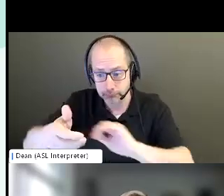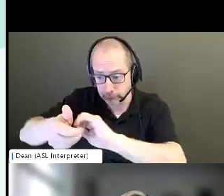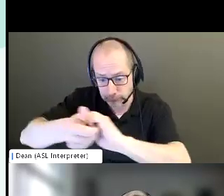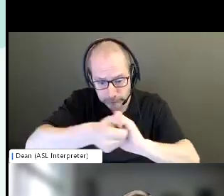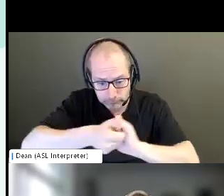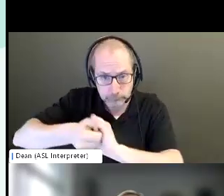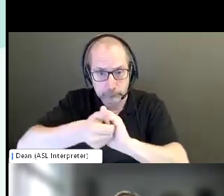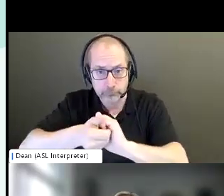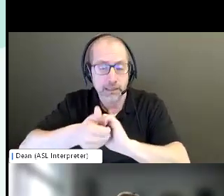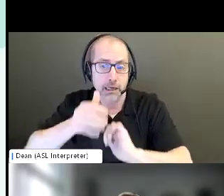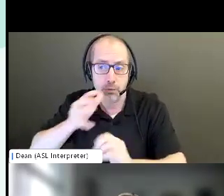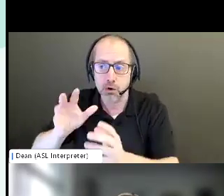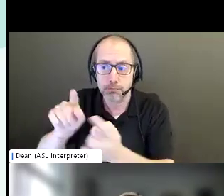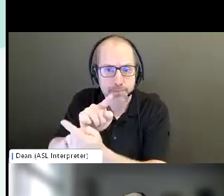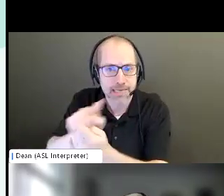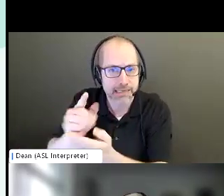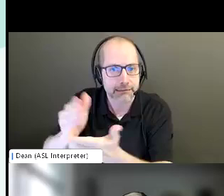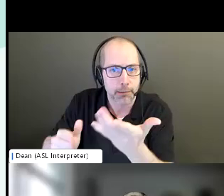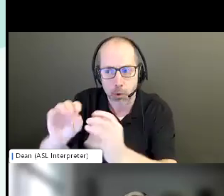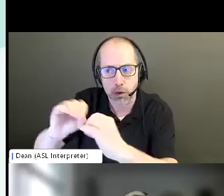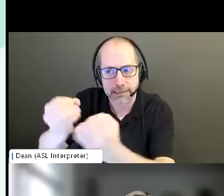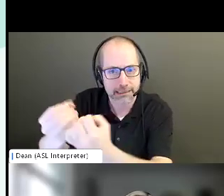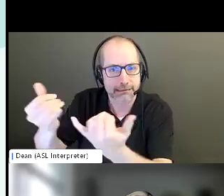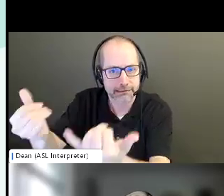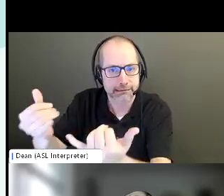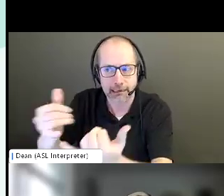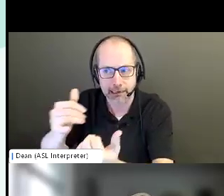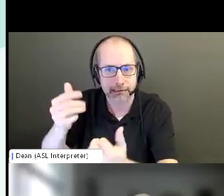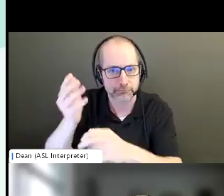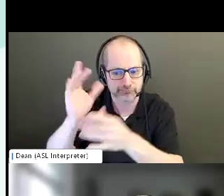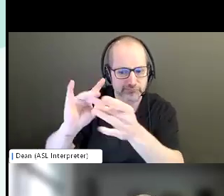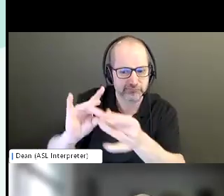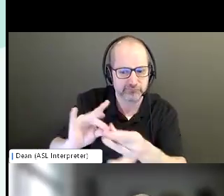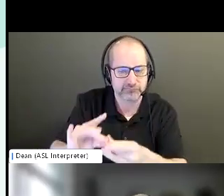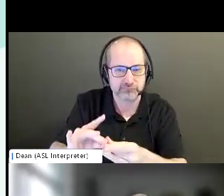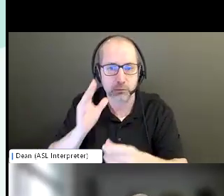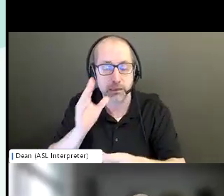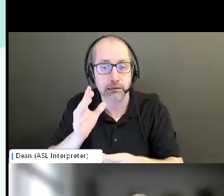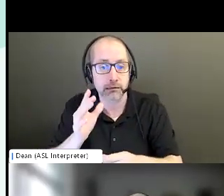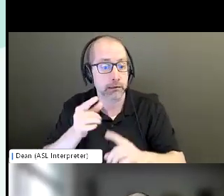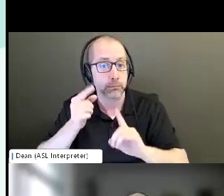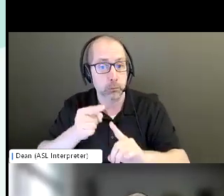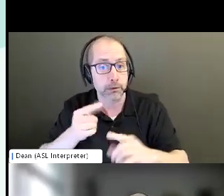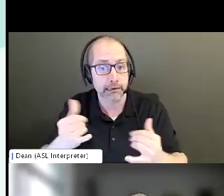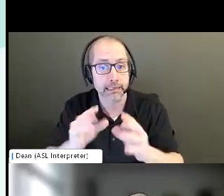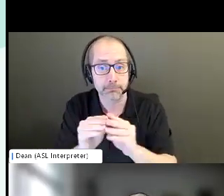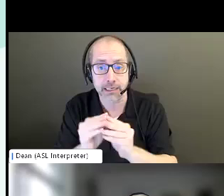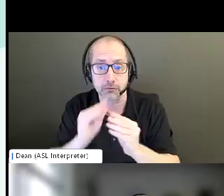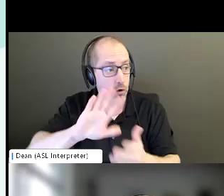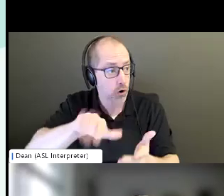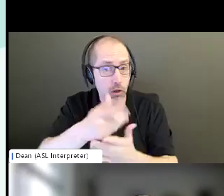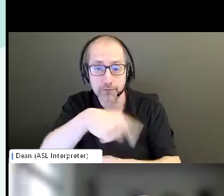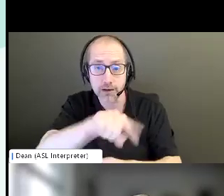of them today. And so that's the point of today's presentation, really, is to bring us all together and kind of talk together about what